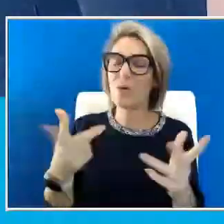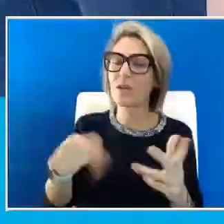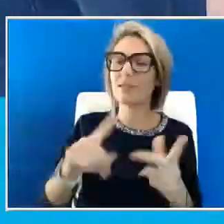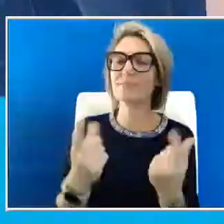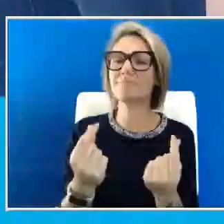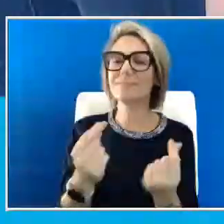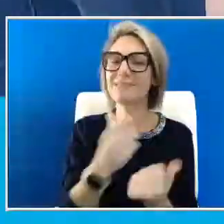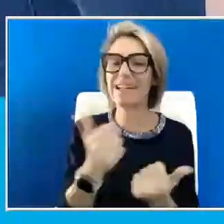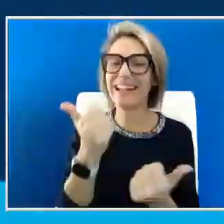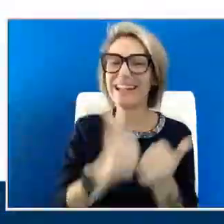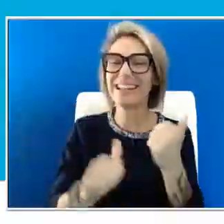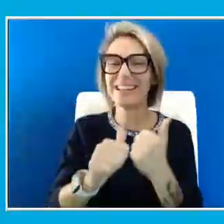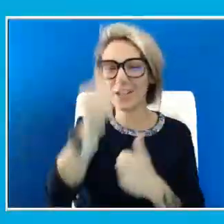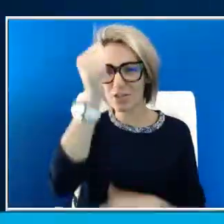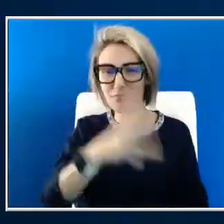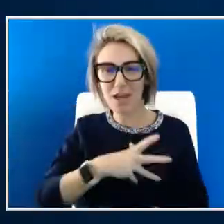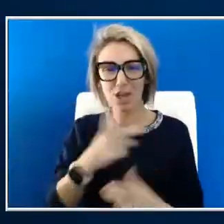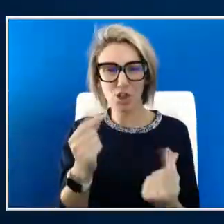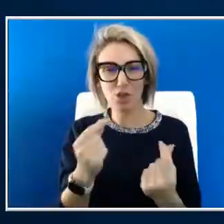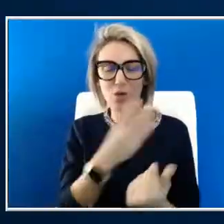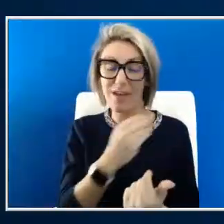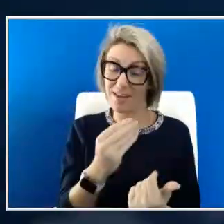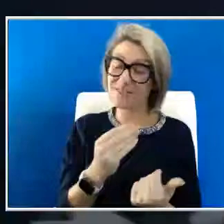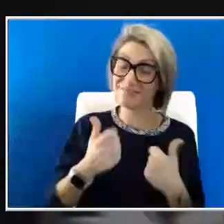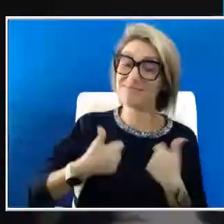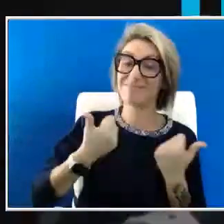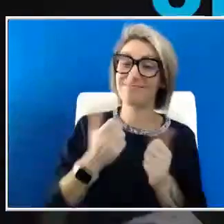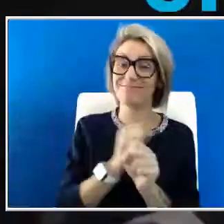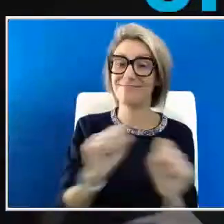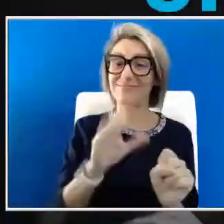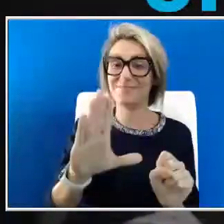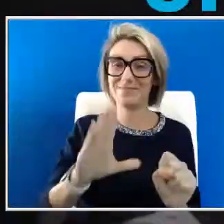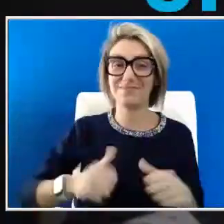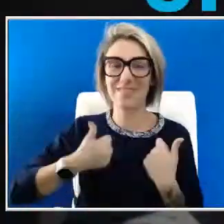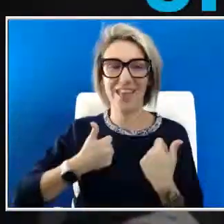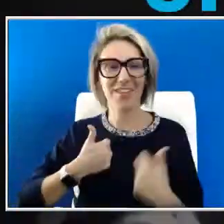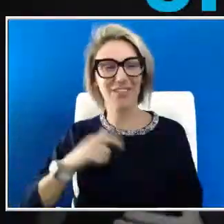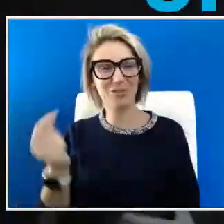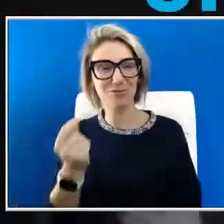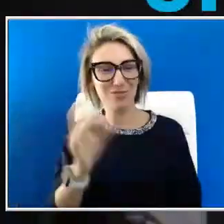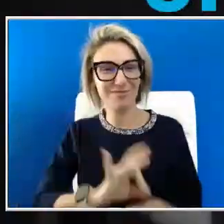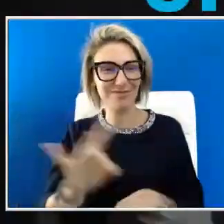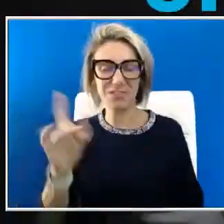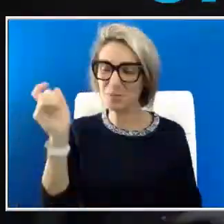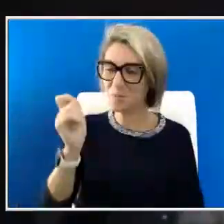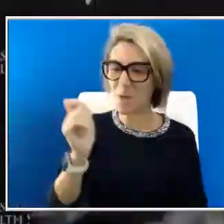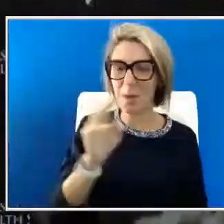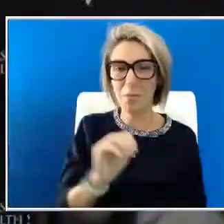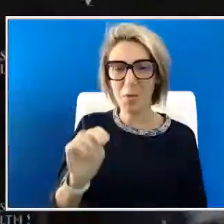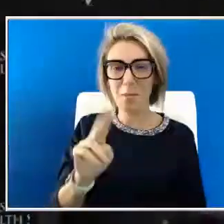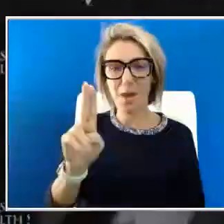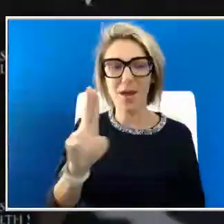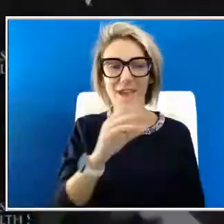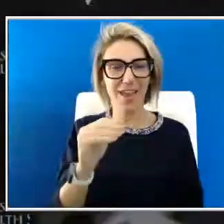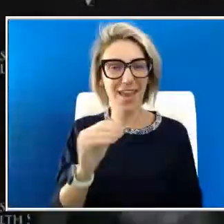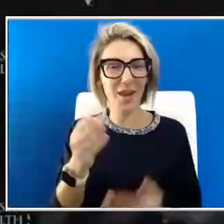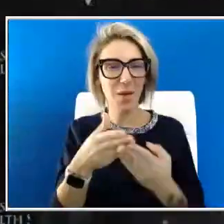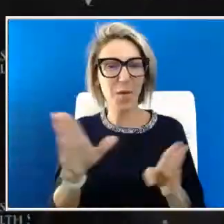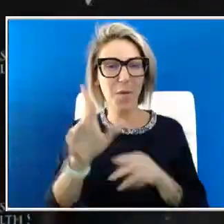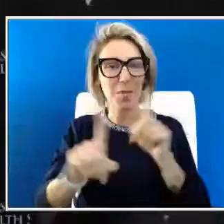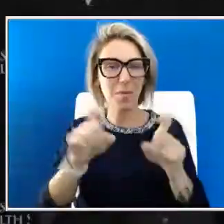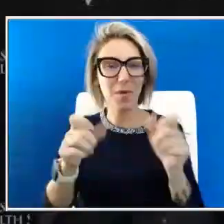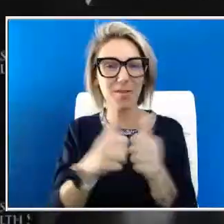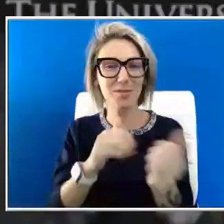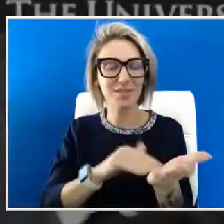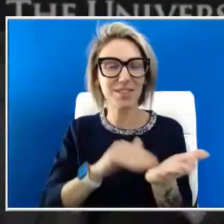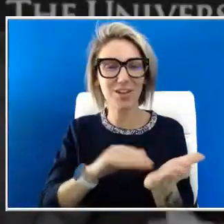to do that likely saved his life. Tuesday at 8. Subscribe to our Morning Medical Update and Open Mics with Dr.